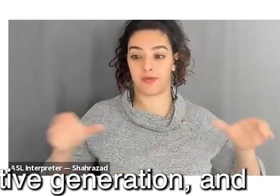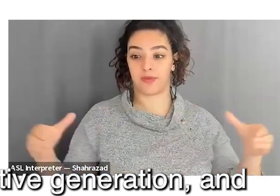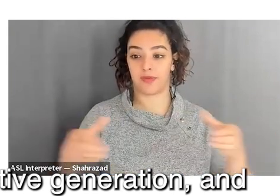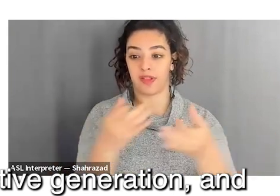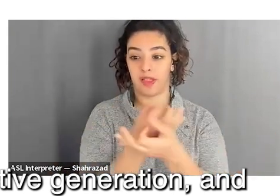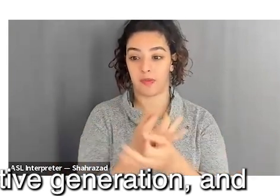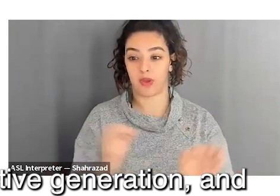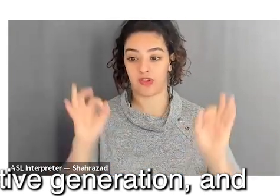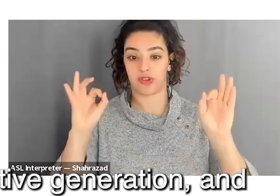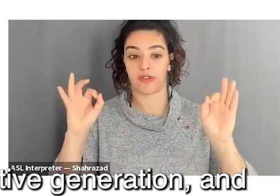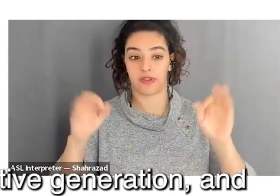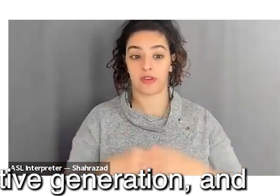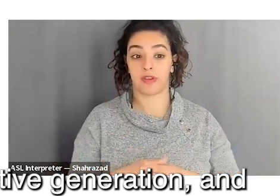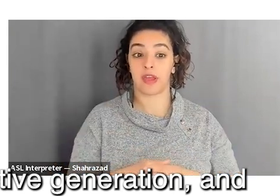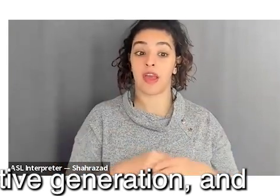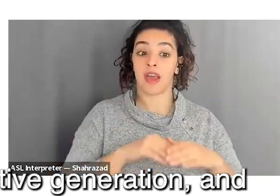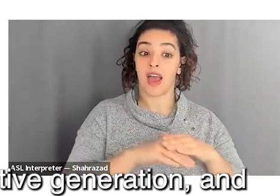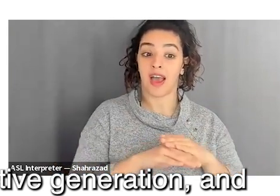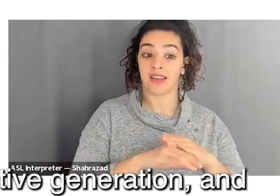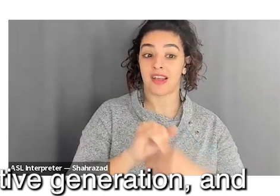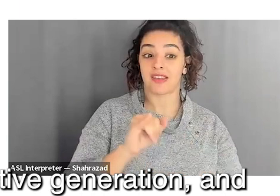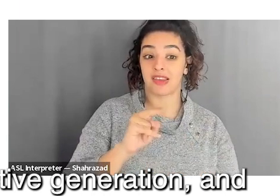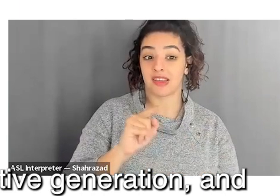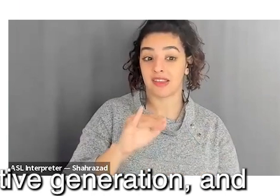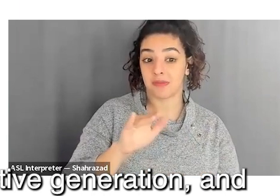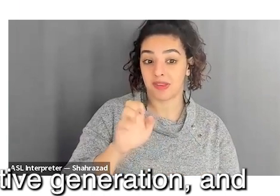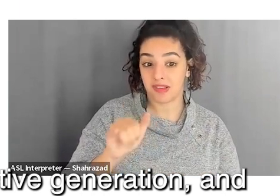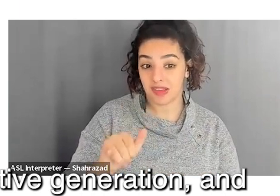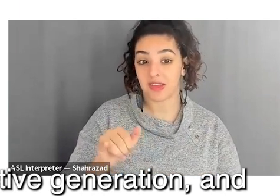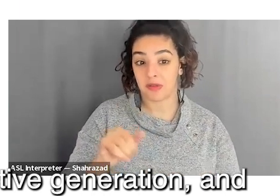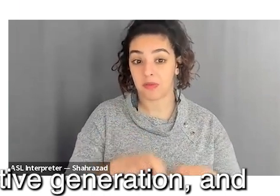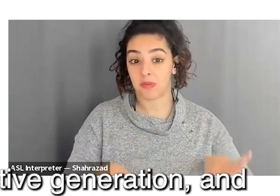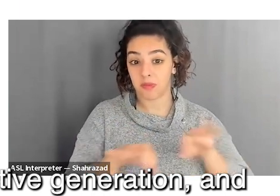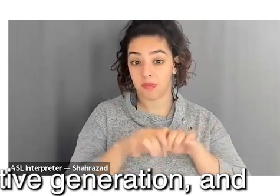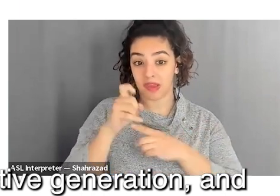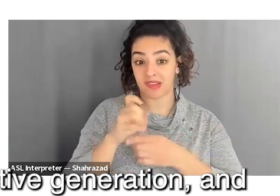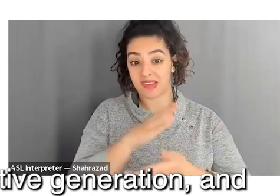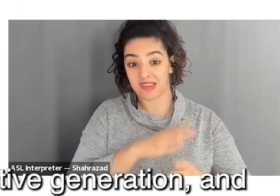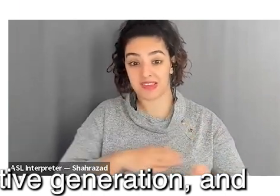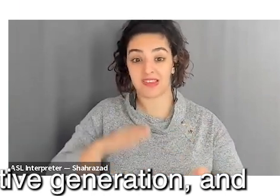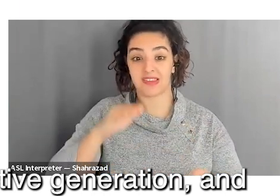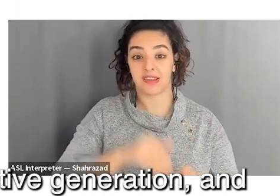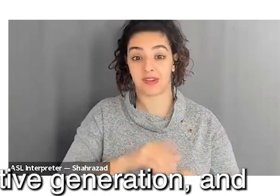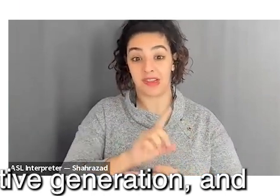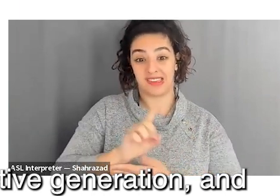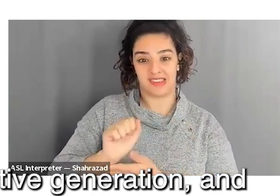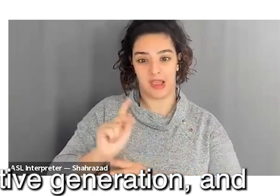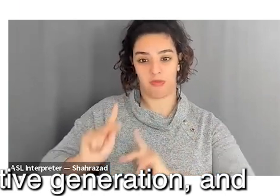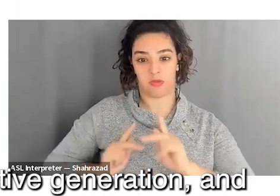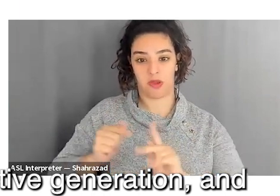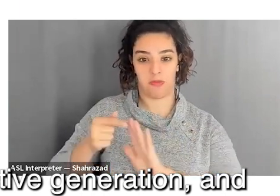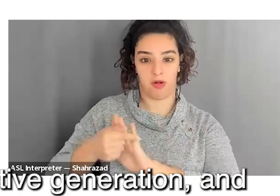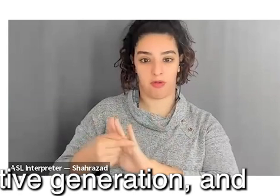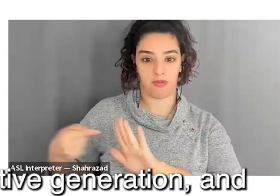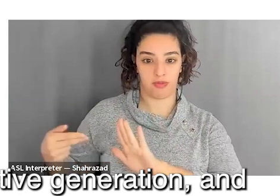matters because it centers disabled people and accessibility, and without having us to make